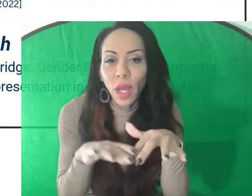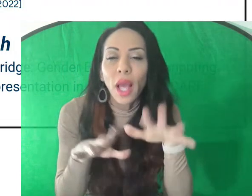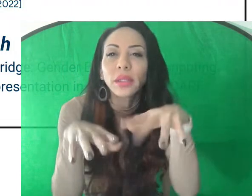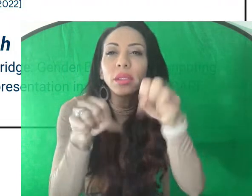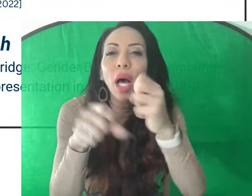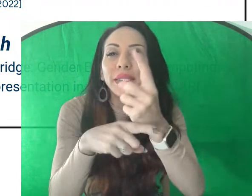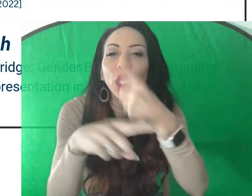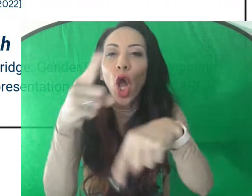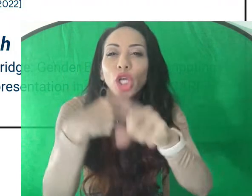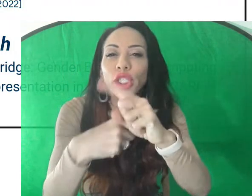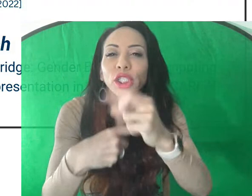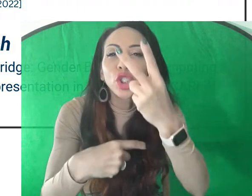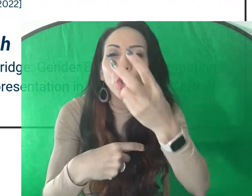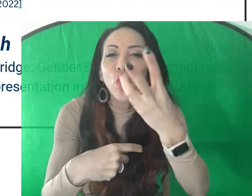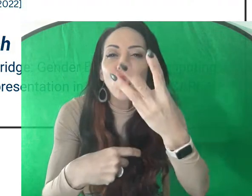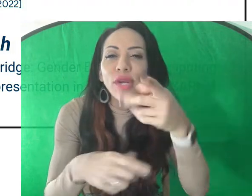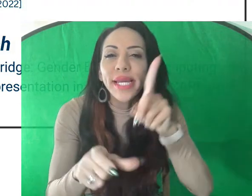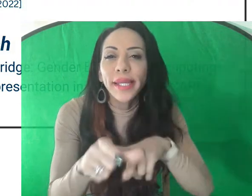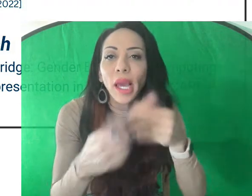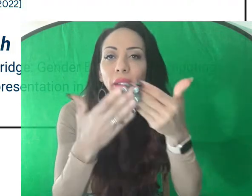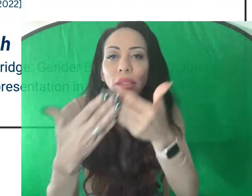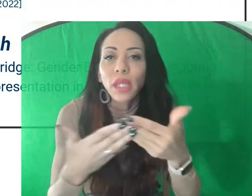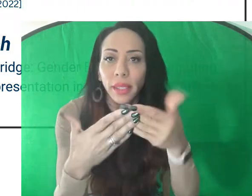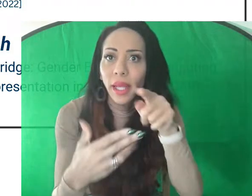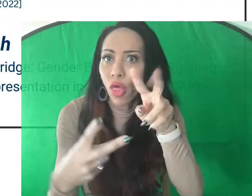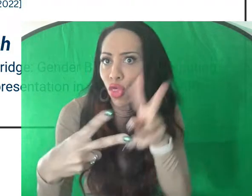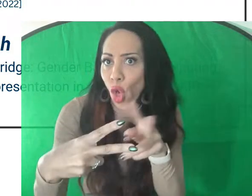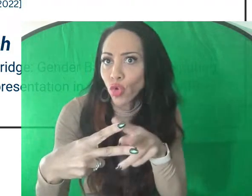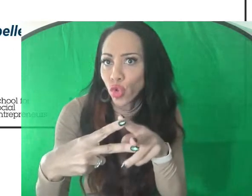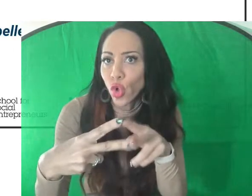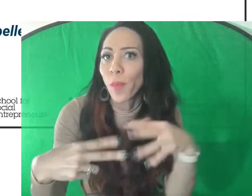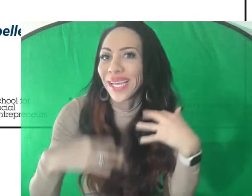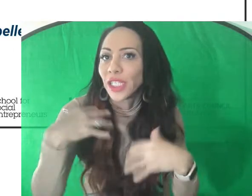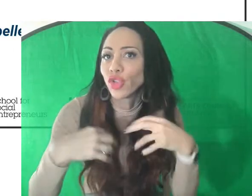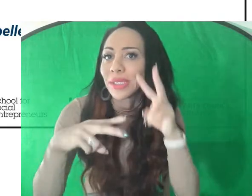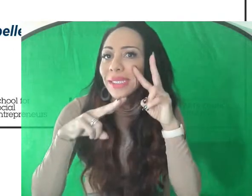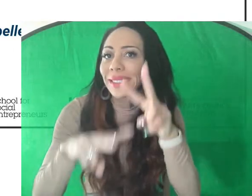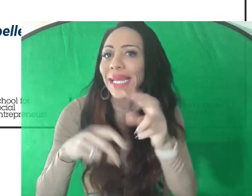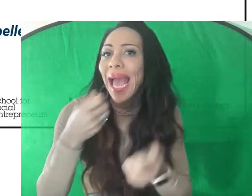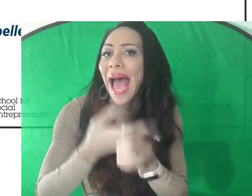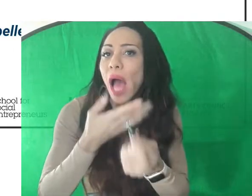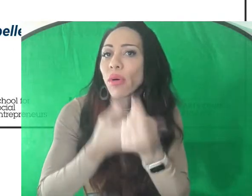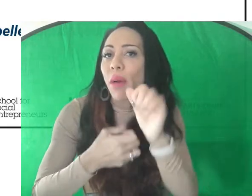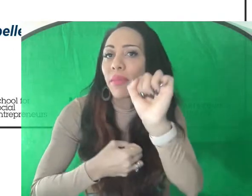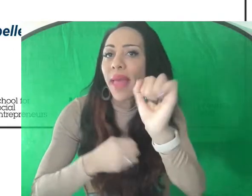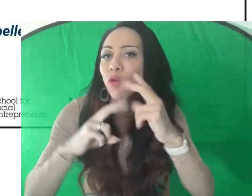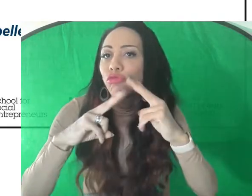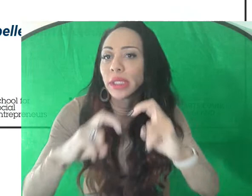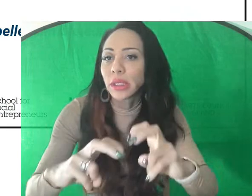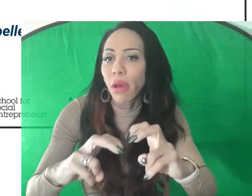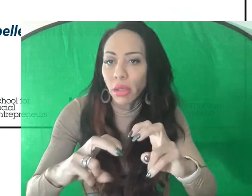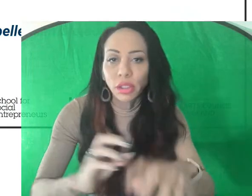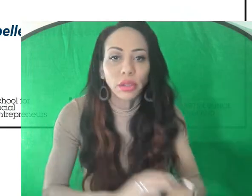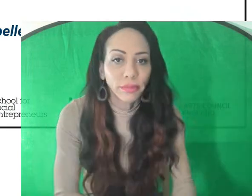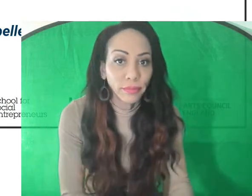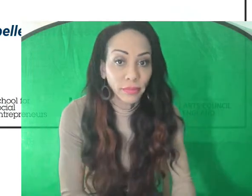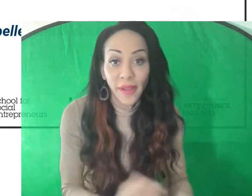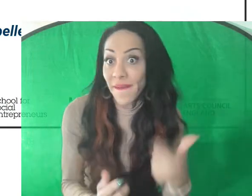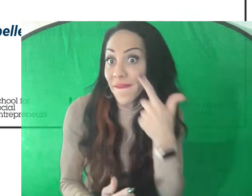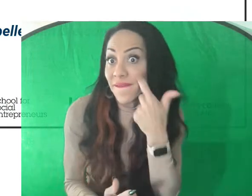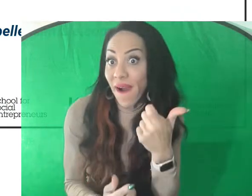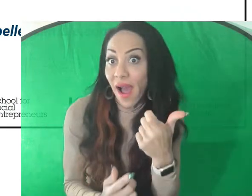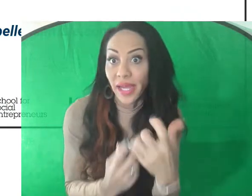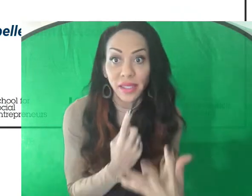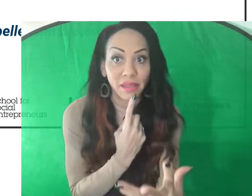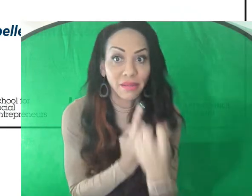year study. So these are going to be really interesting spaces to watch. And finally, this is where you can find us. We have,